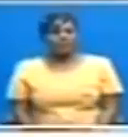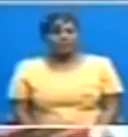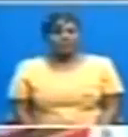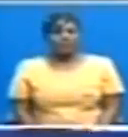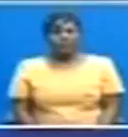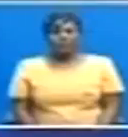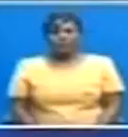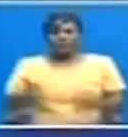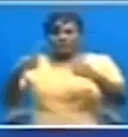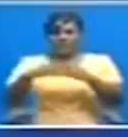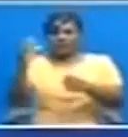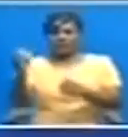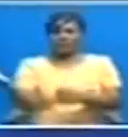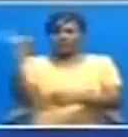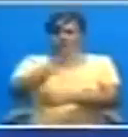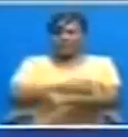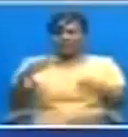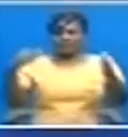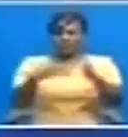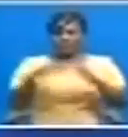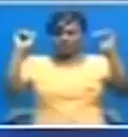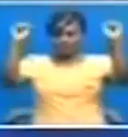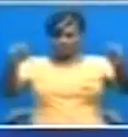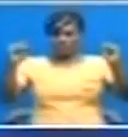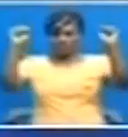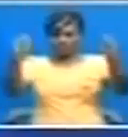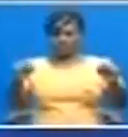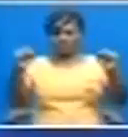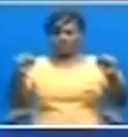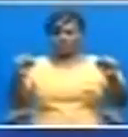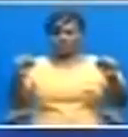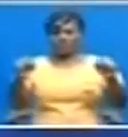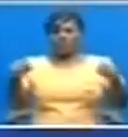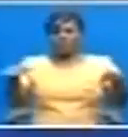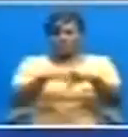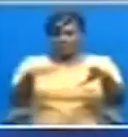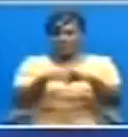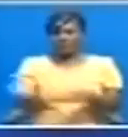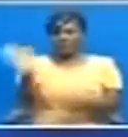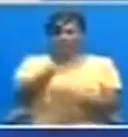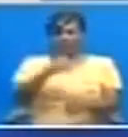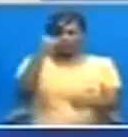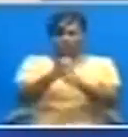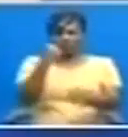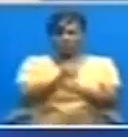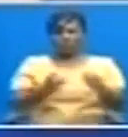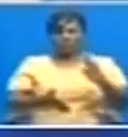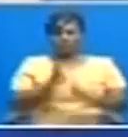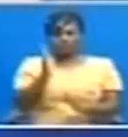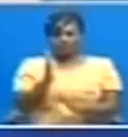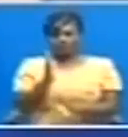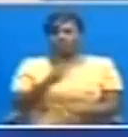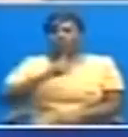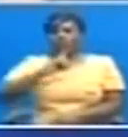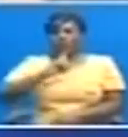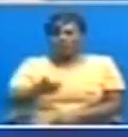for 90 days. The strike commenced on 1st September 2015, with the consequence that the respondent members do resume duties immediately. The court has